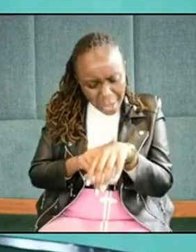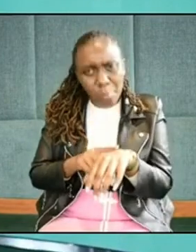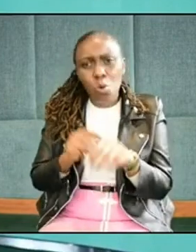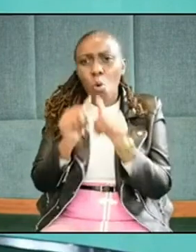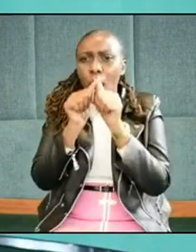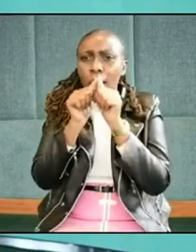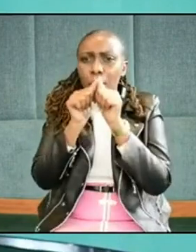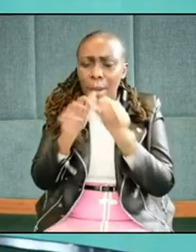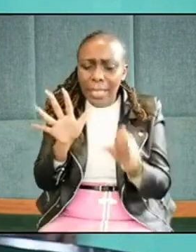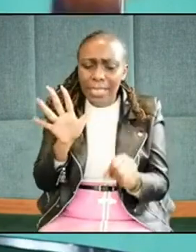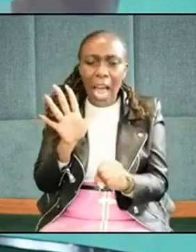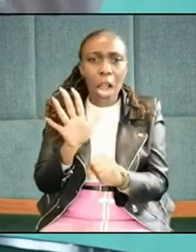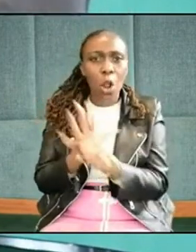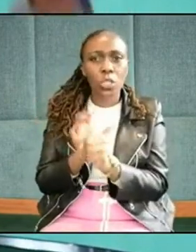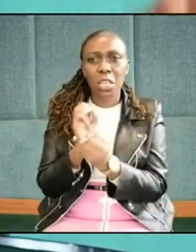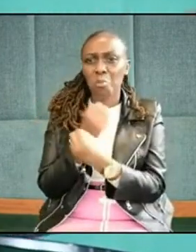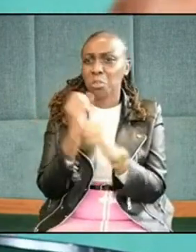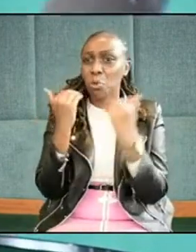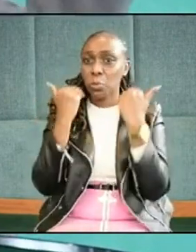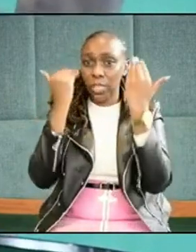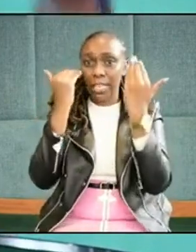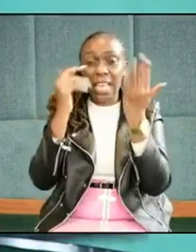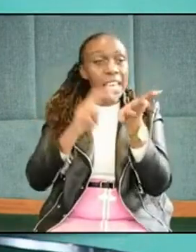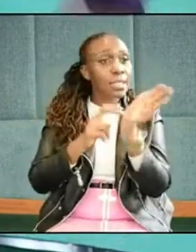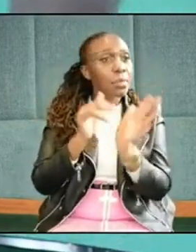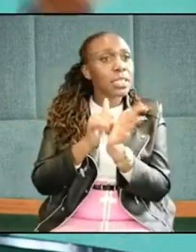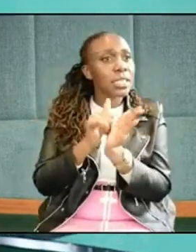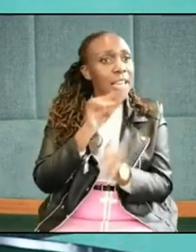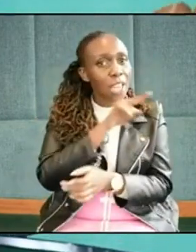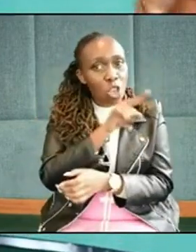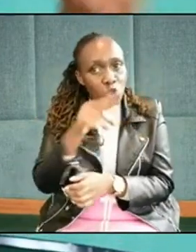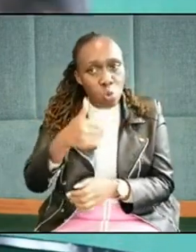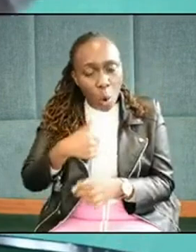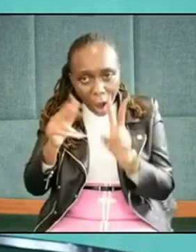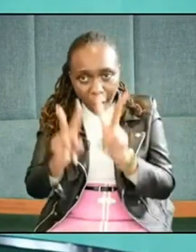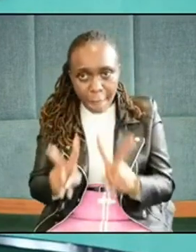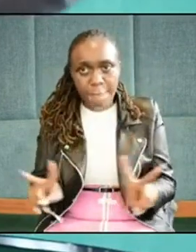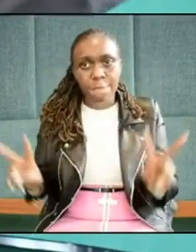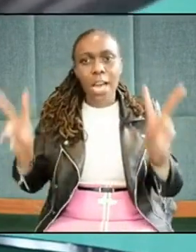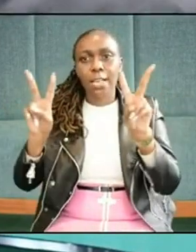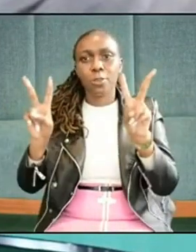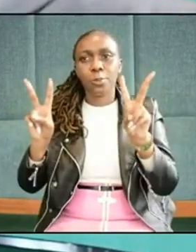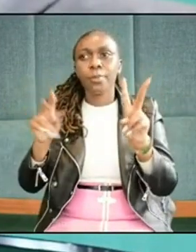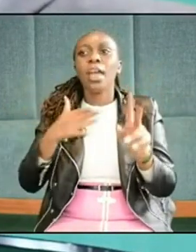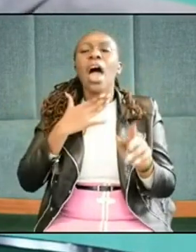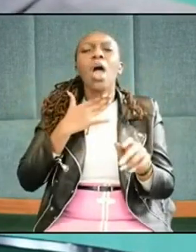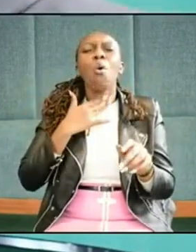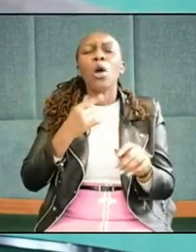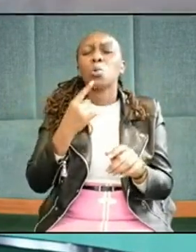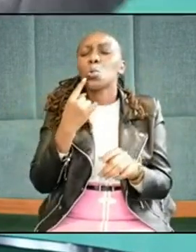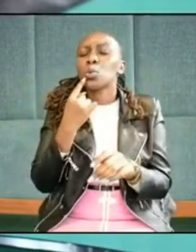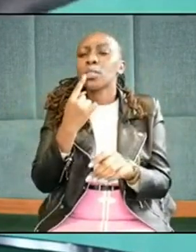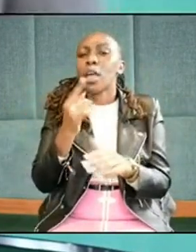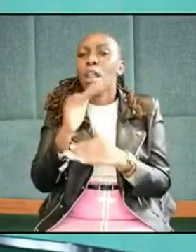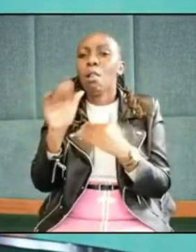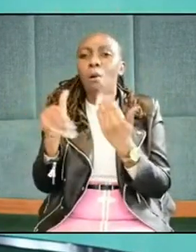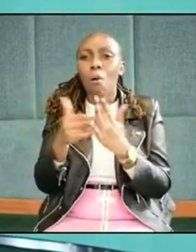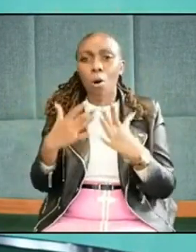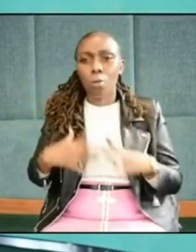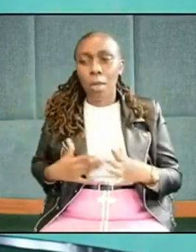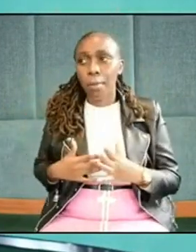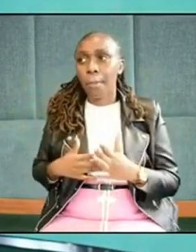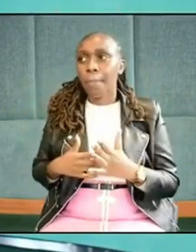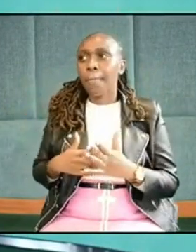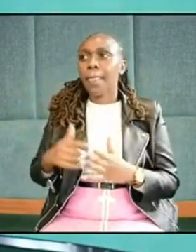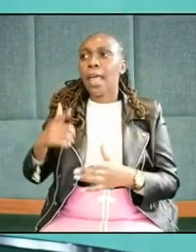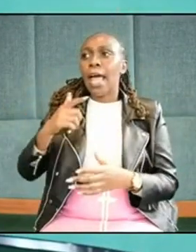value. Allow me to say to you, Nairobi Central Church, and whoever that is listening there, we have lost